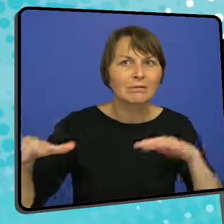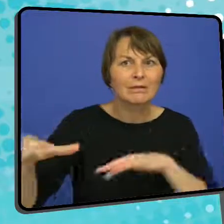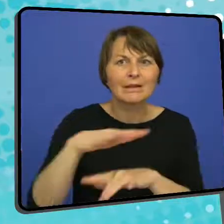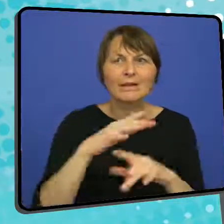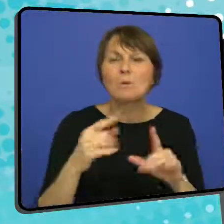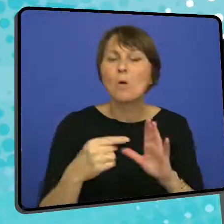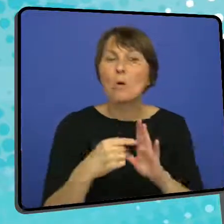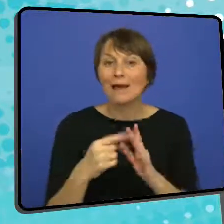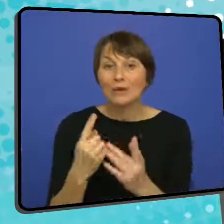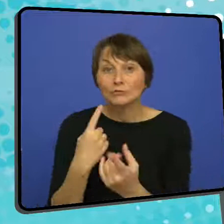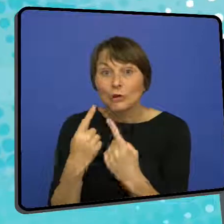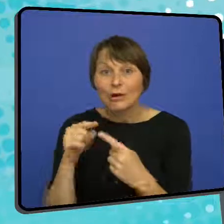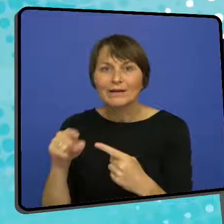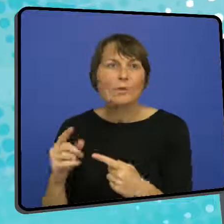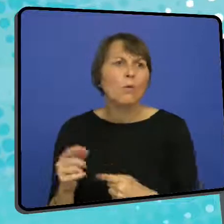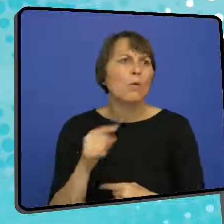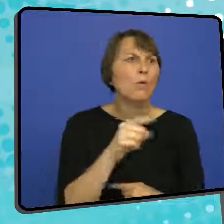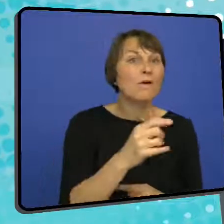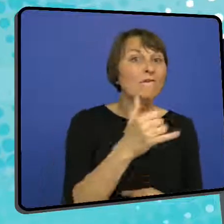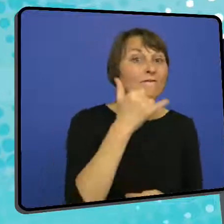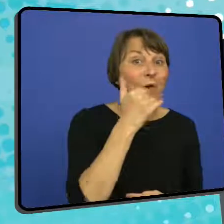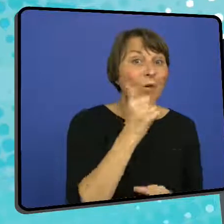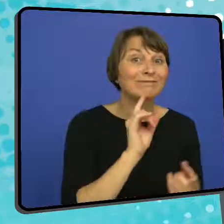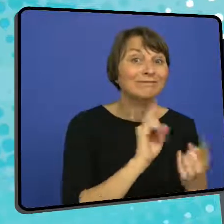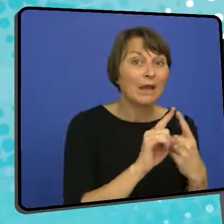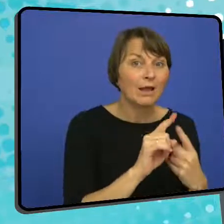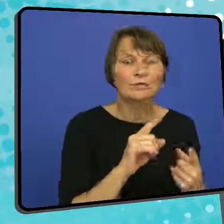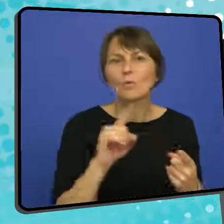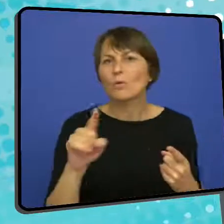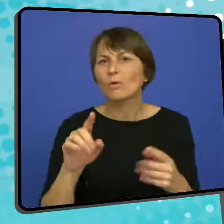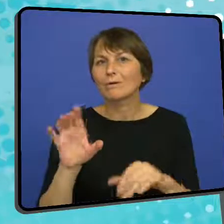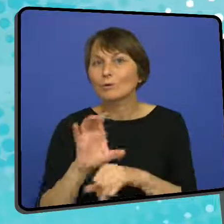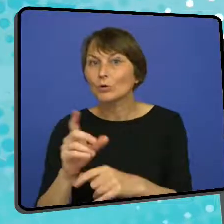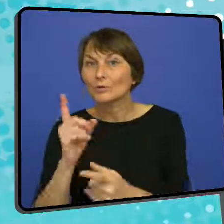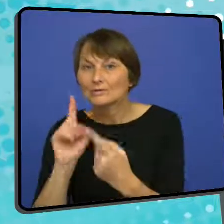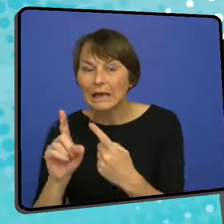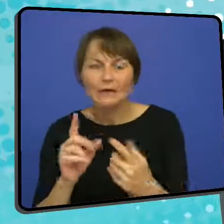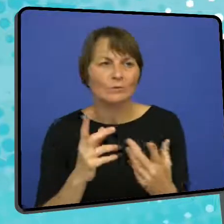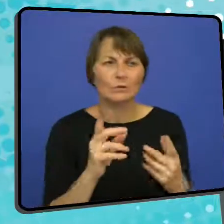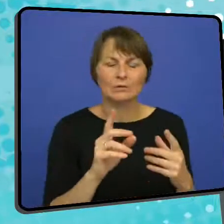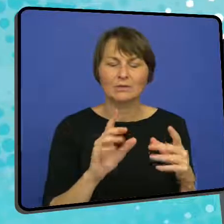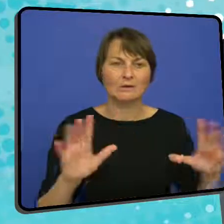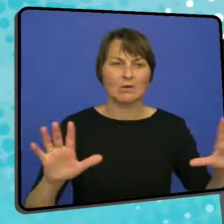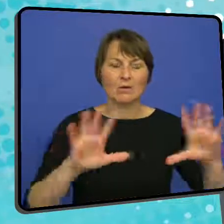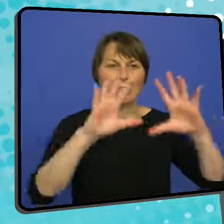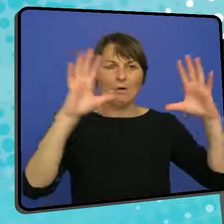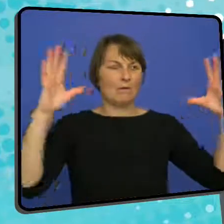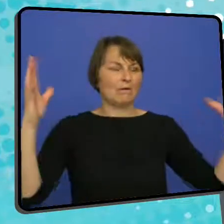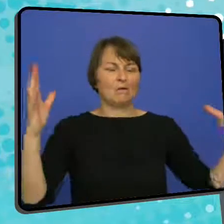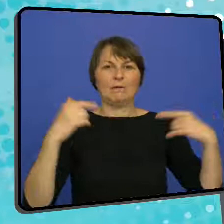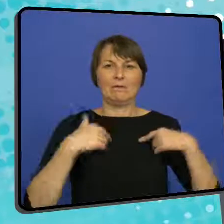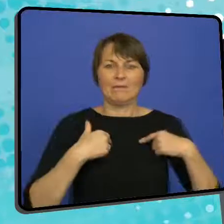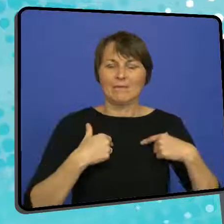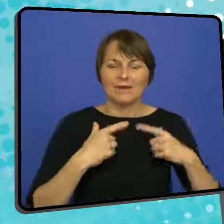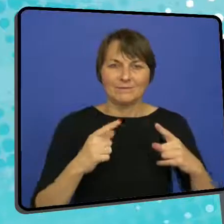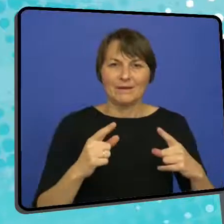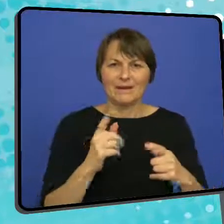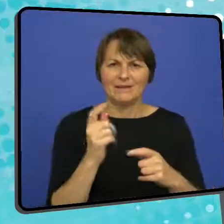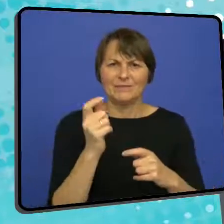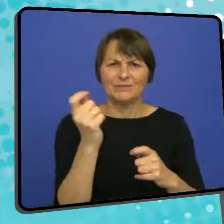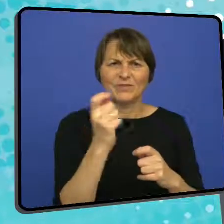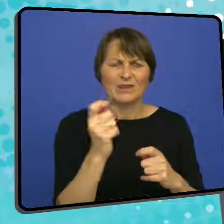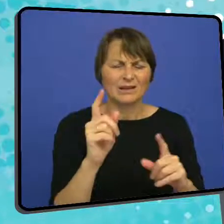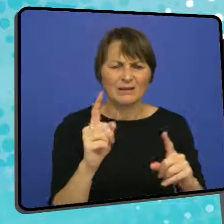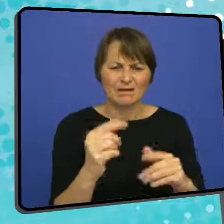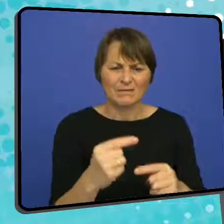what happens then? So it's the grand picture, which is super exciting as a designer, because every time you can go back in and think, hey, all right, what